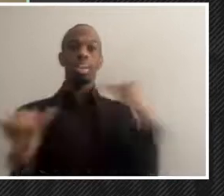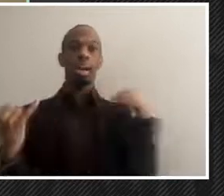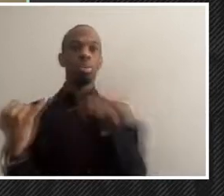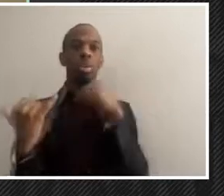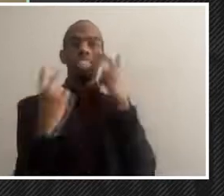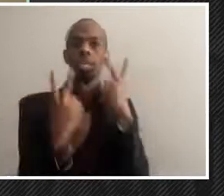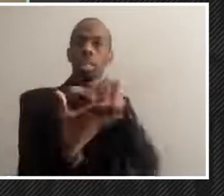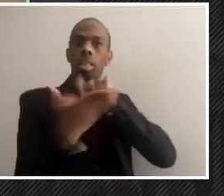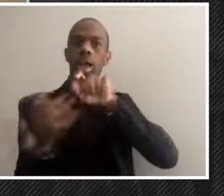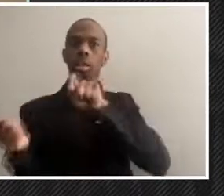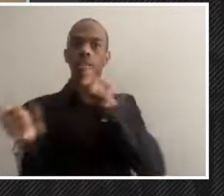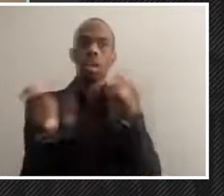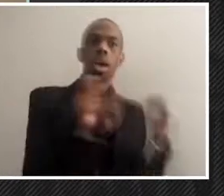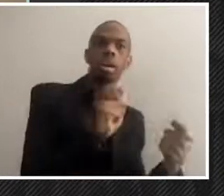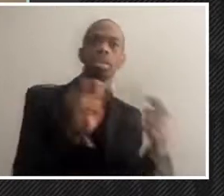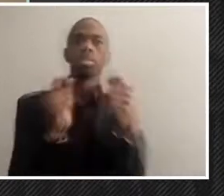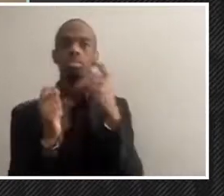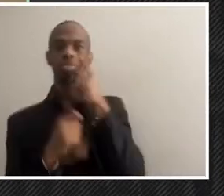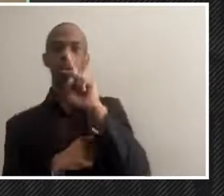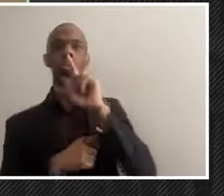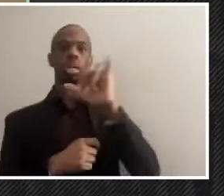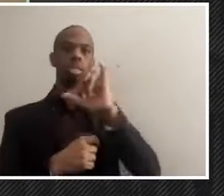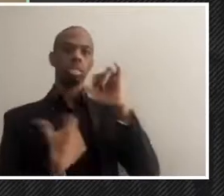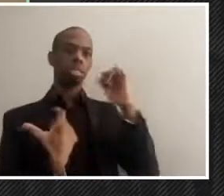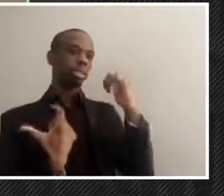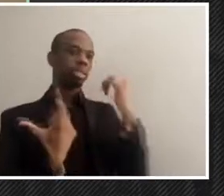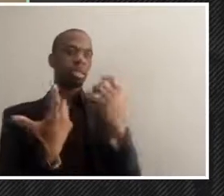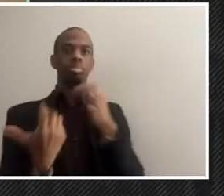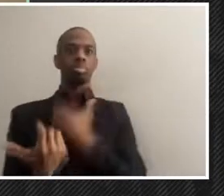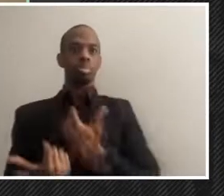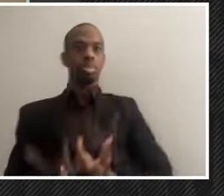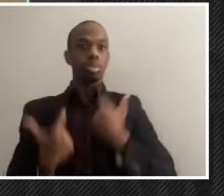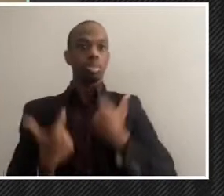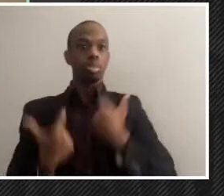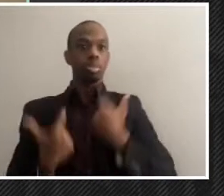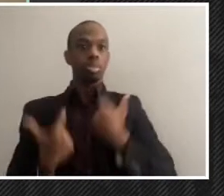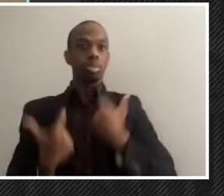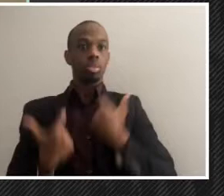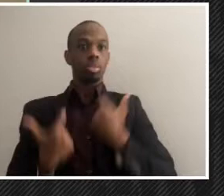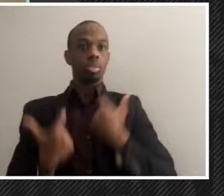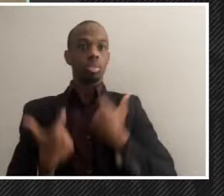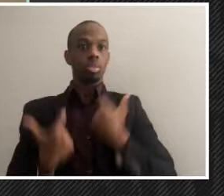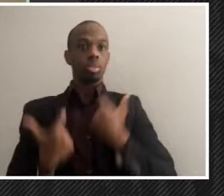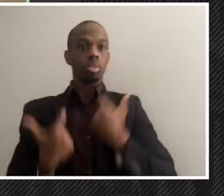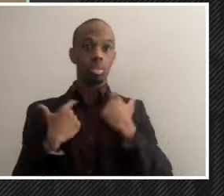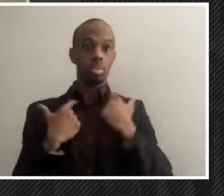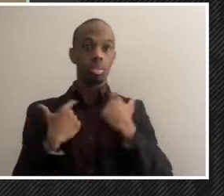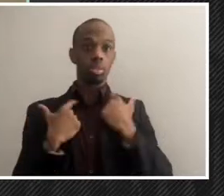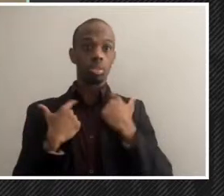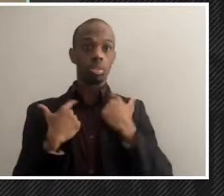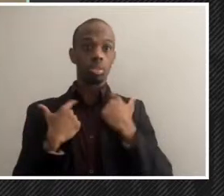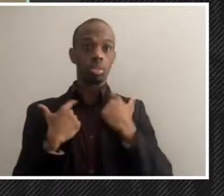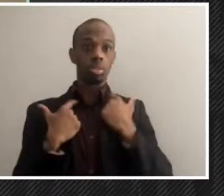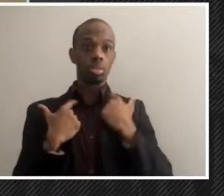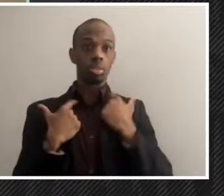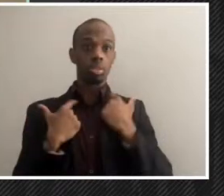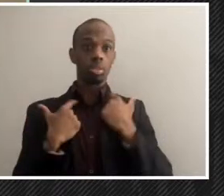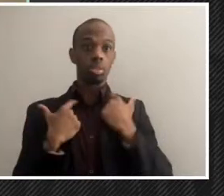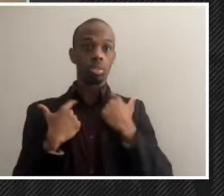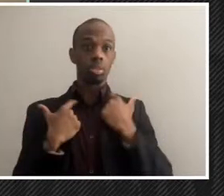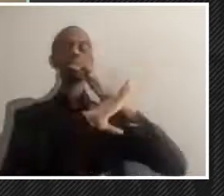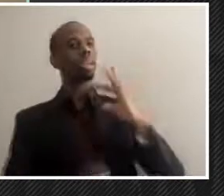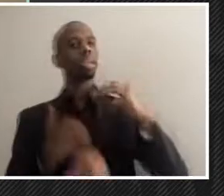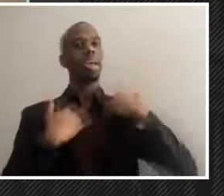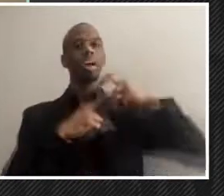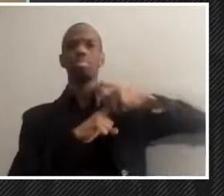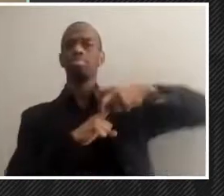we think about gun violence prevention, we're really lucky to have a champion in Congresswoman Lucy McBeth of Georgia, who lost her